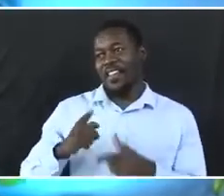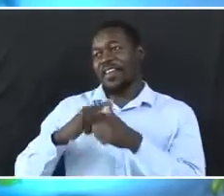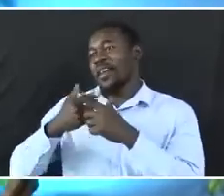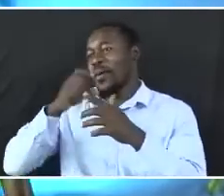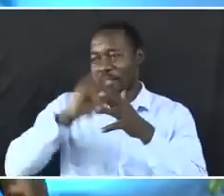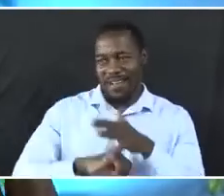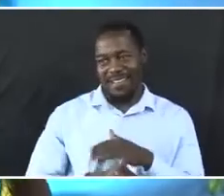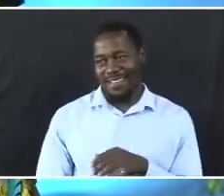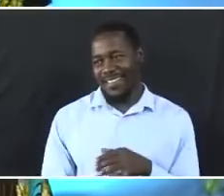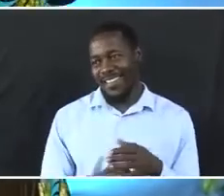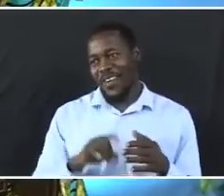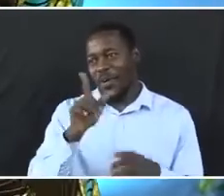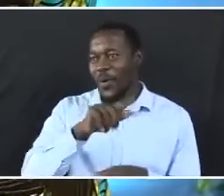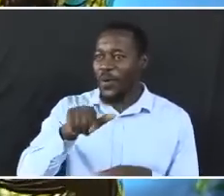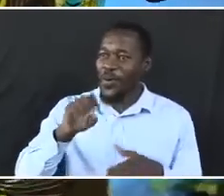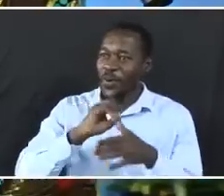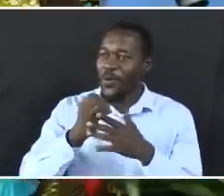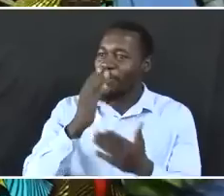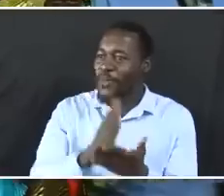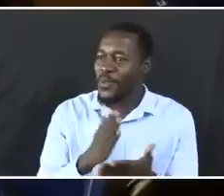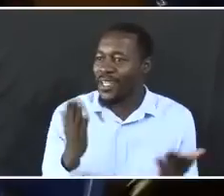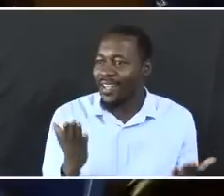Umefanya hata tumesahau swali yako ya kwanza.